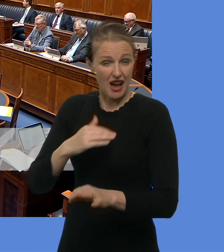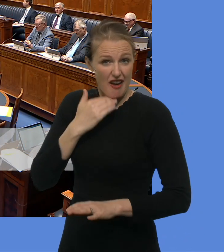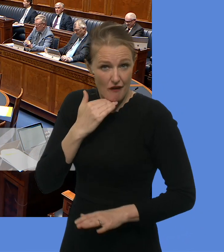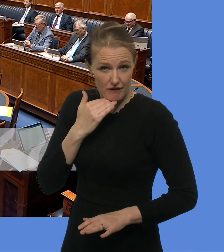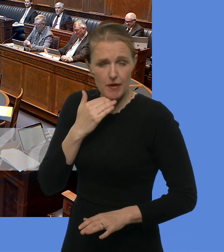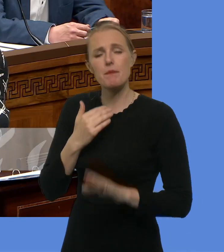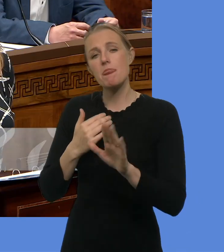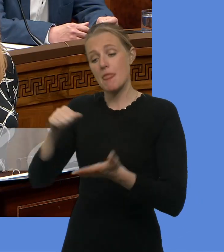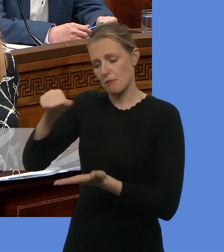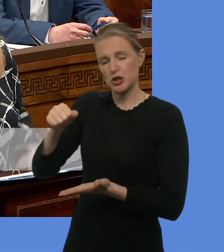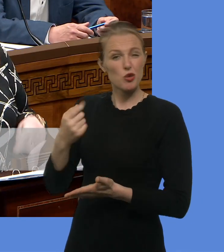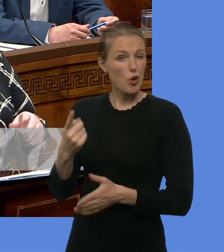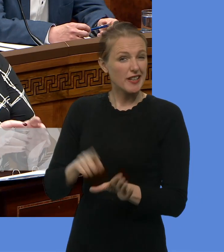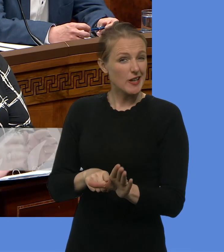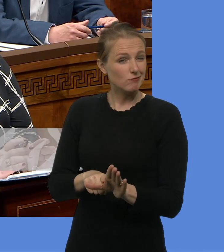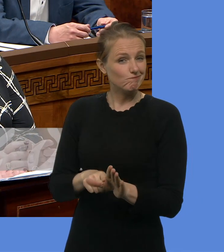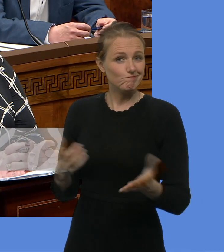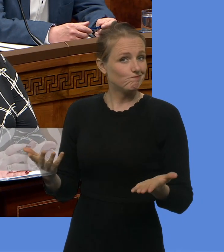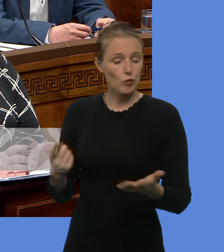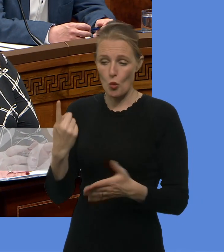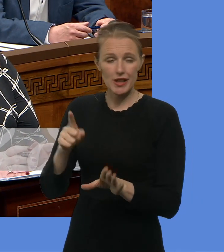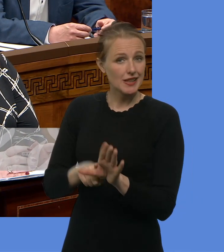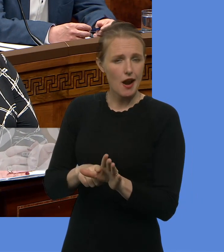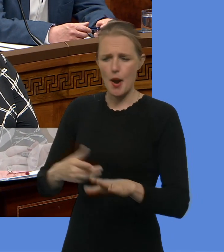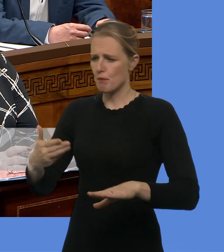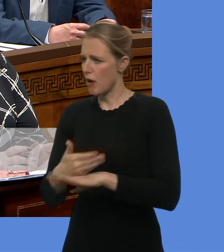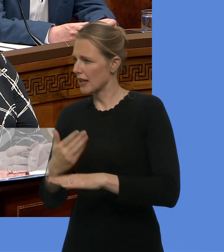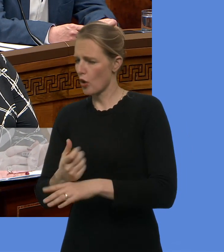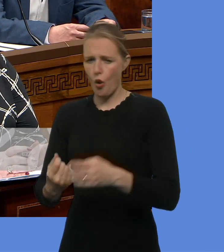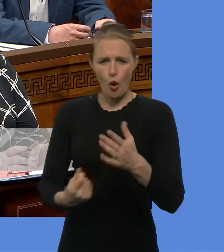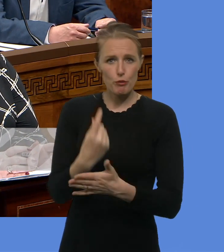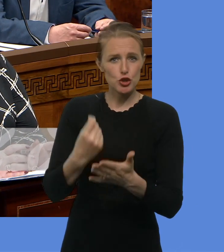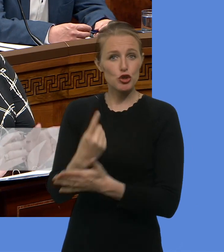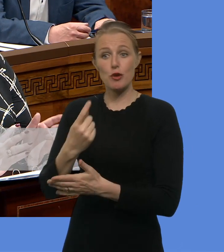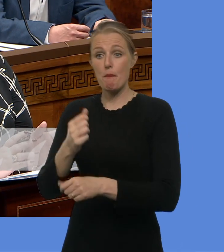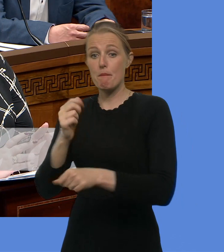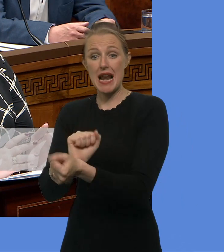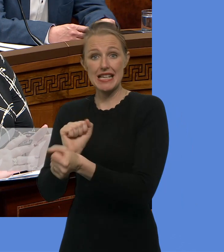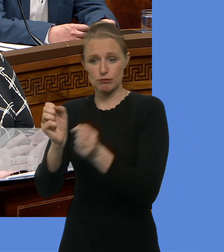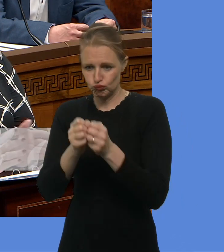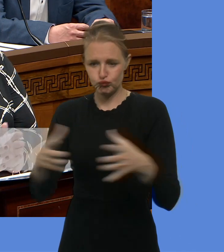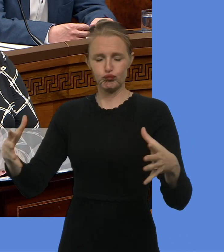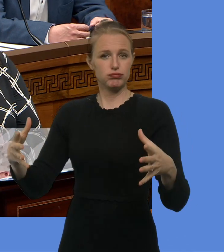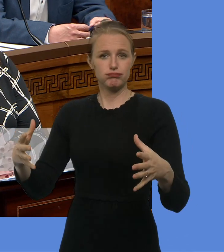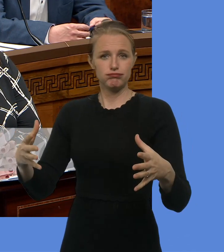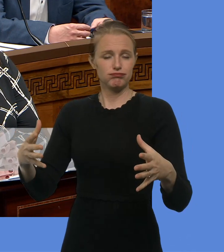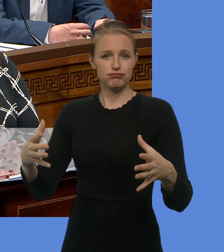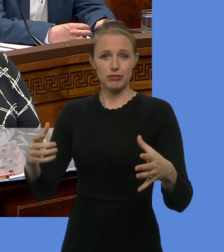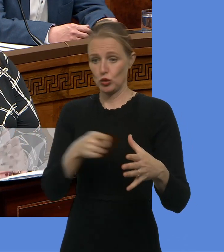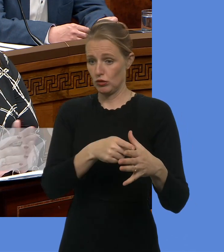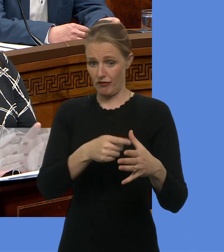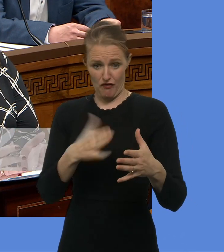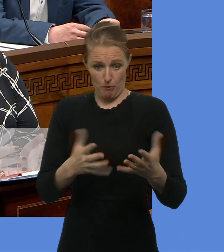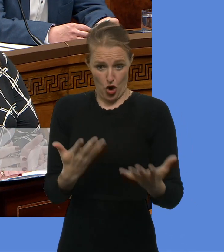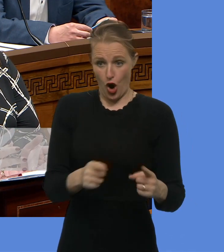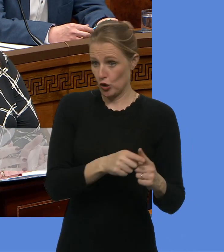is a one-year budget and there is no practical opportunity for us to increase policing numbers from their current state to 8,000 in 1 year, so it